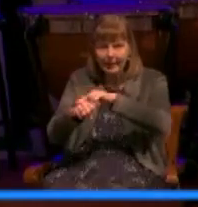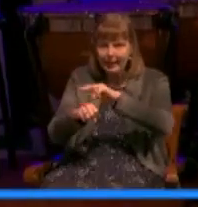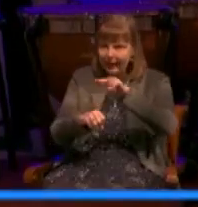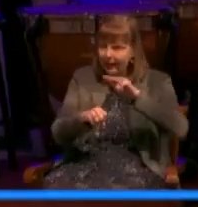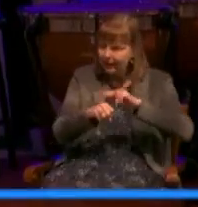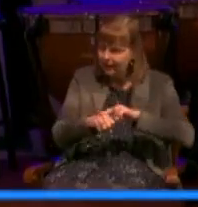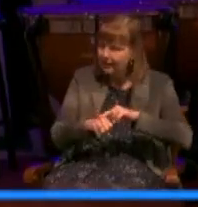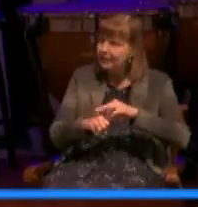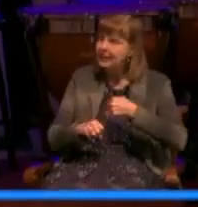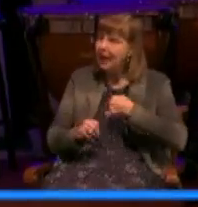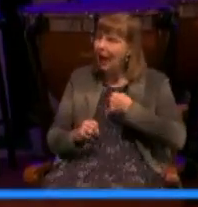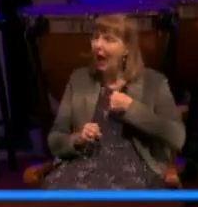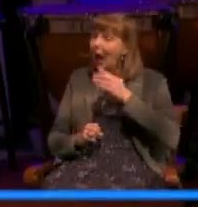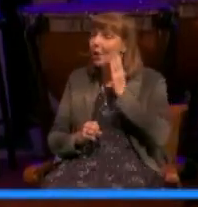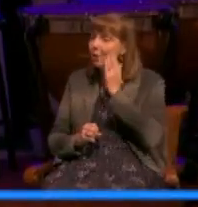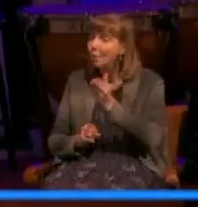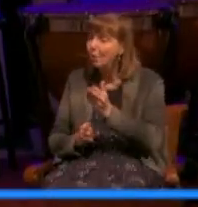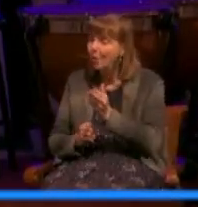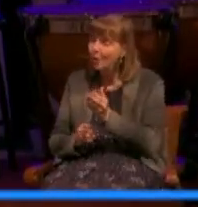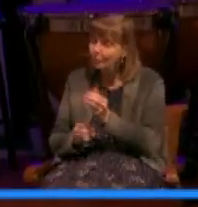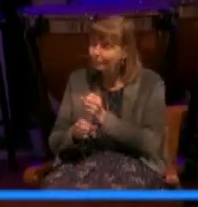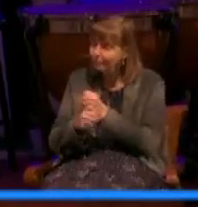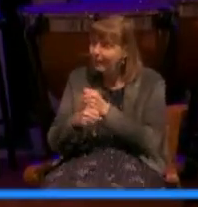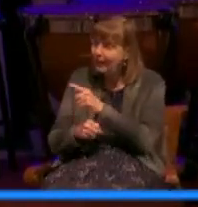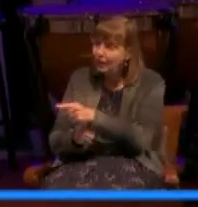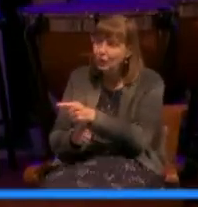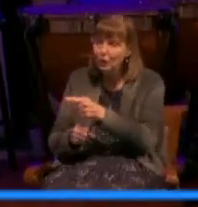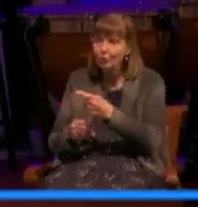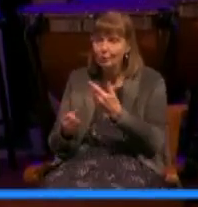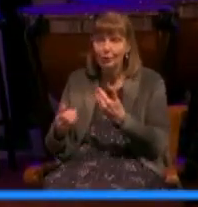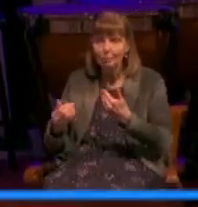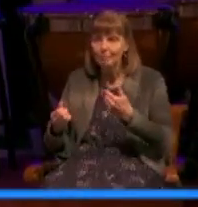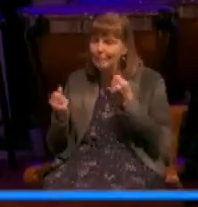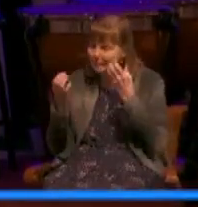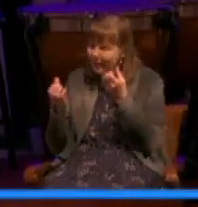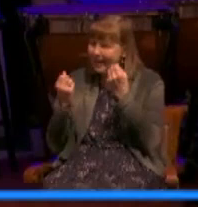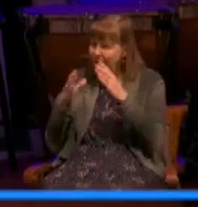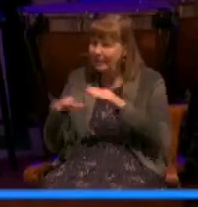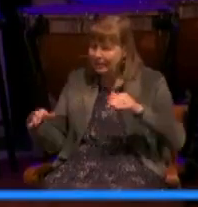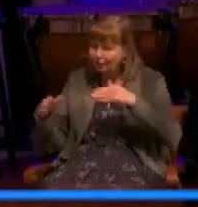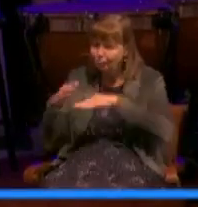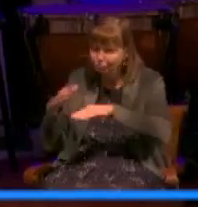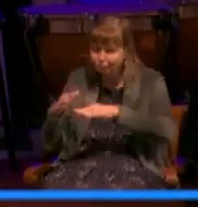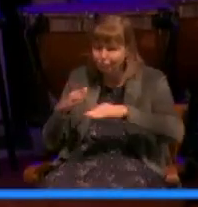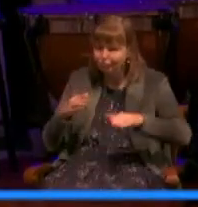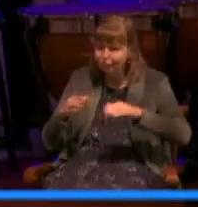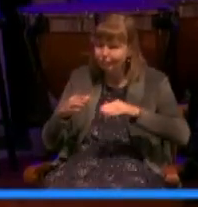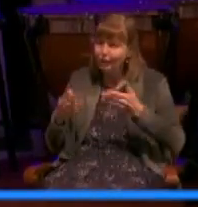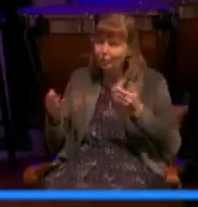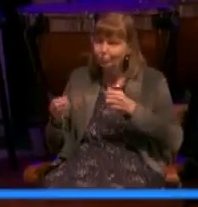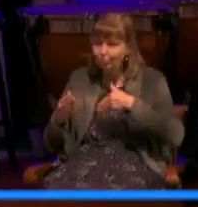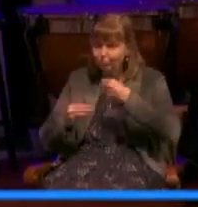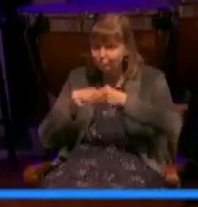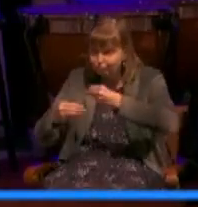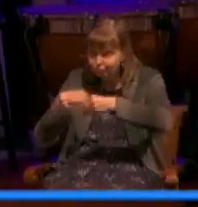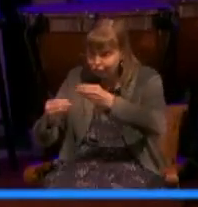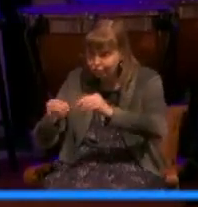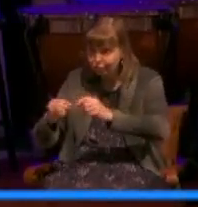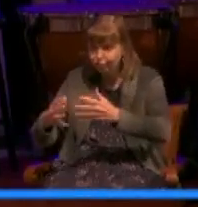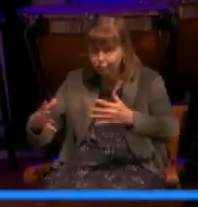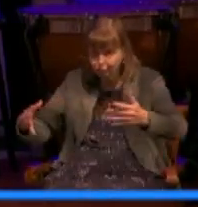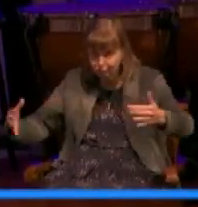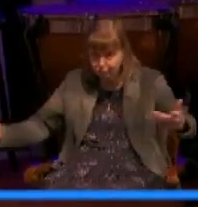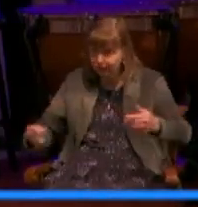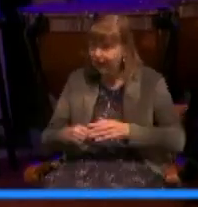you into nations, and kings shall come from you. Verse 7, and I will establish my covenant between me and you and your offspring after